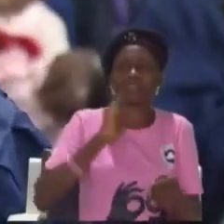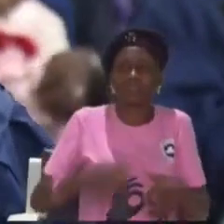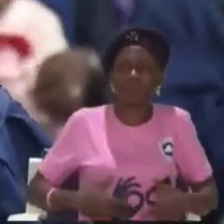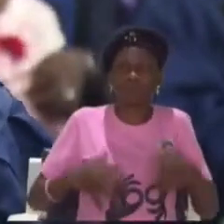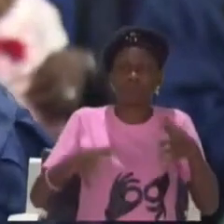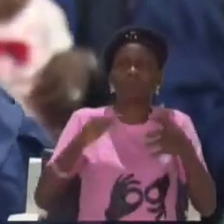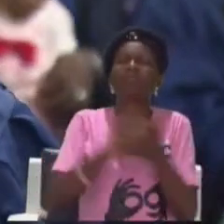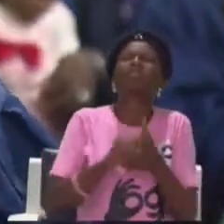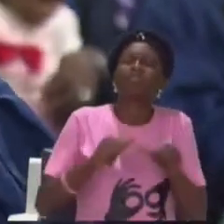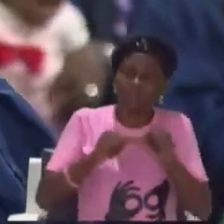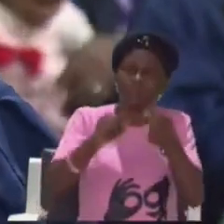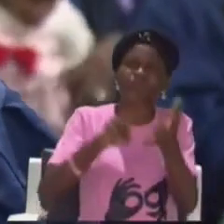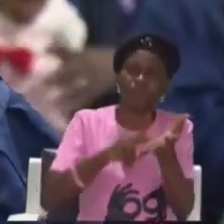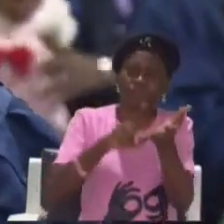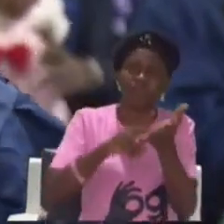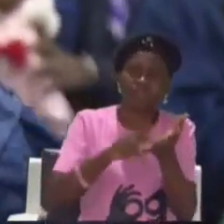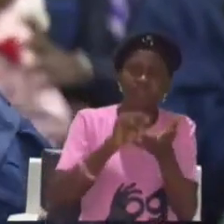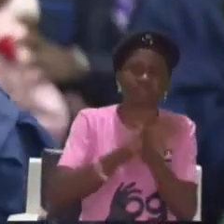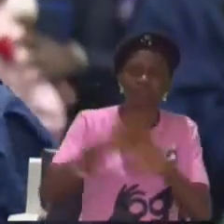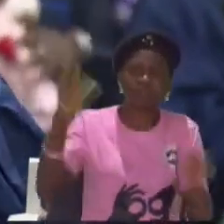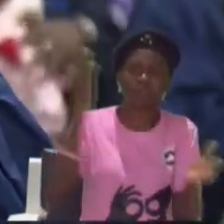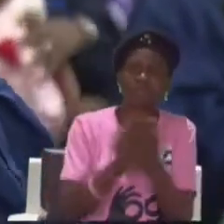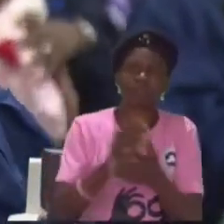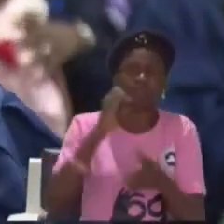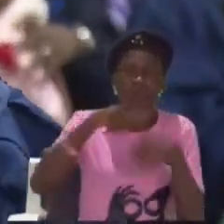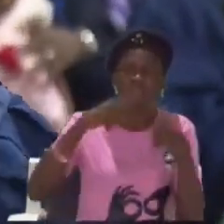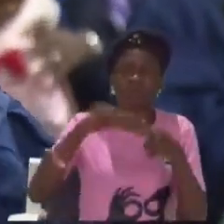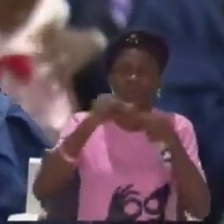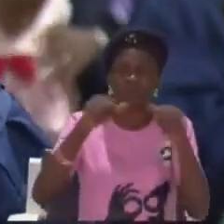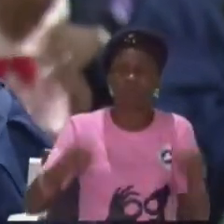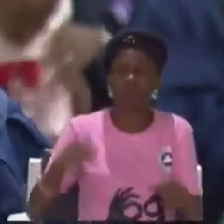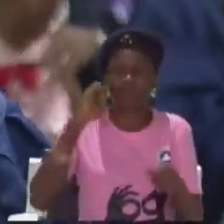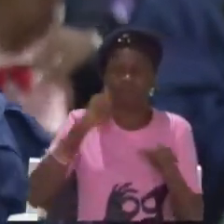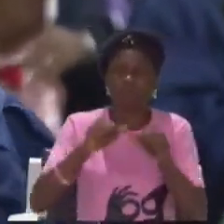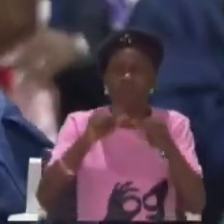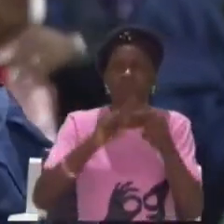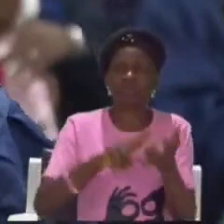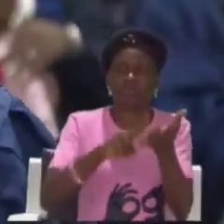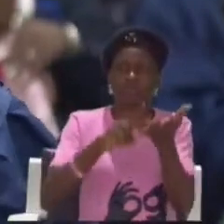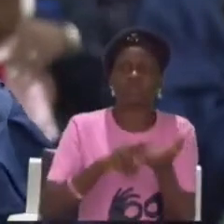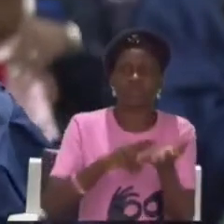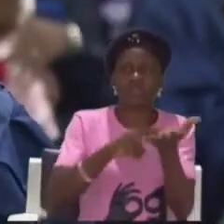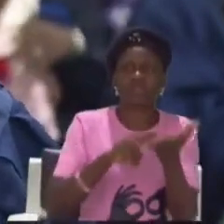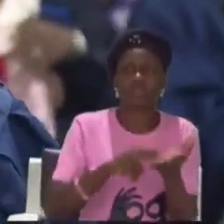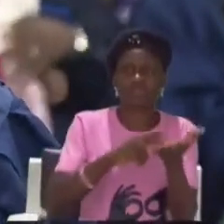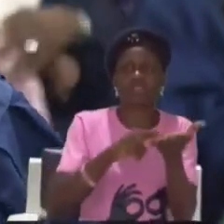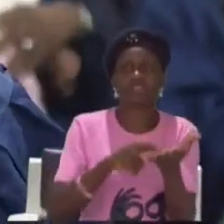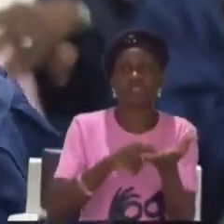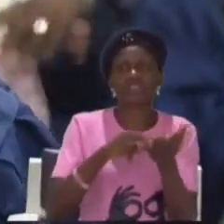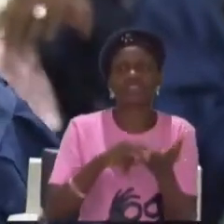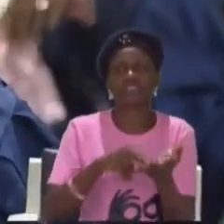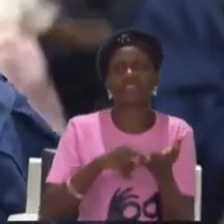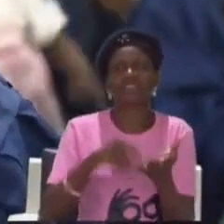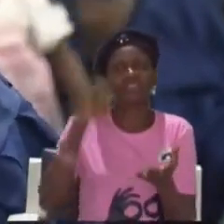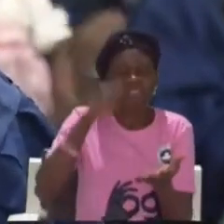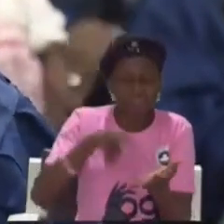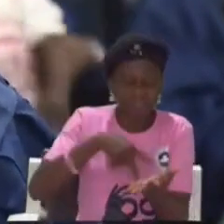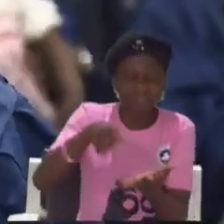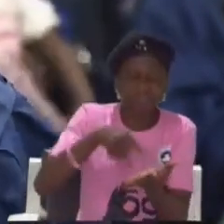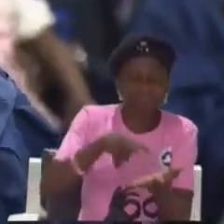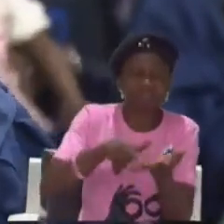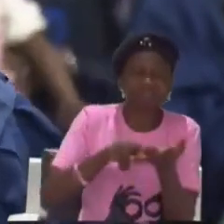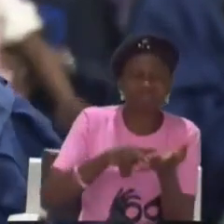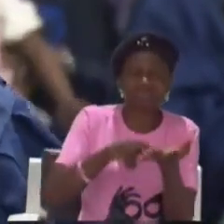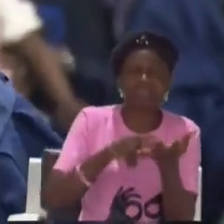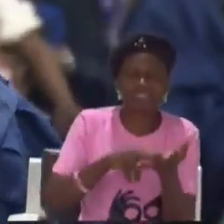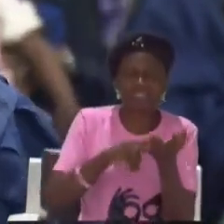on dancing for me, don't stop. I went to the altar, I keep on dancing and dancing and dancing. I danced to a stage.